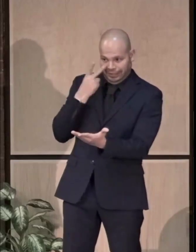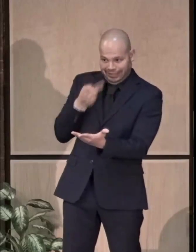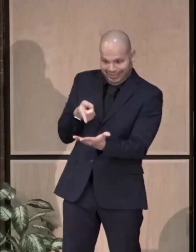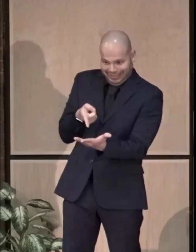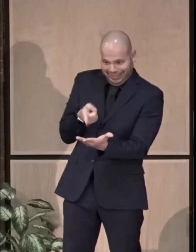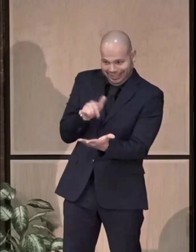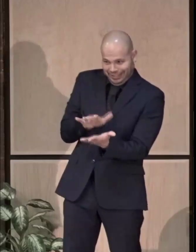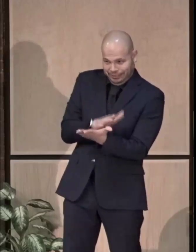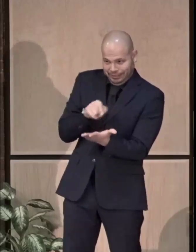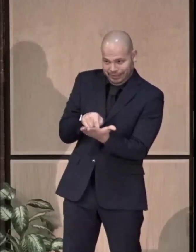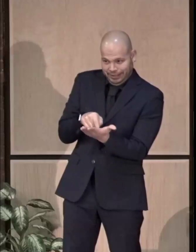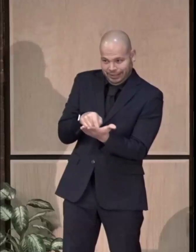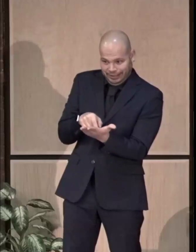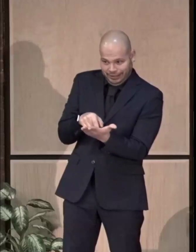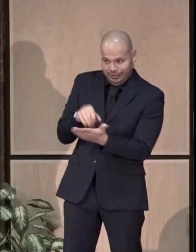Form